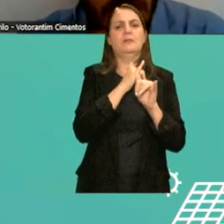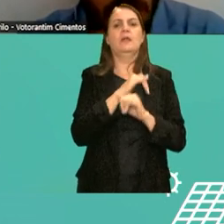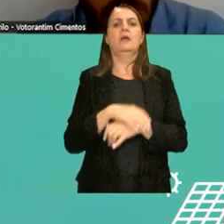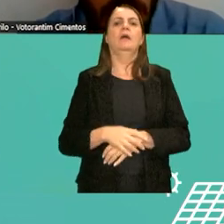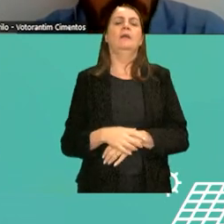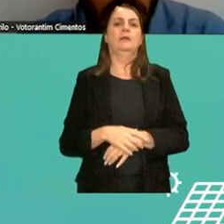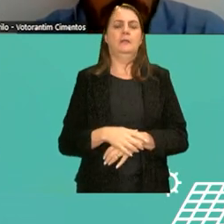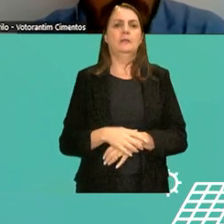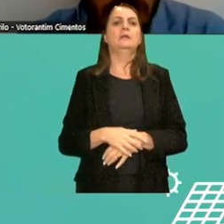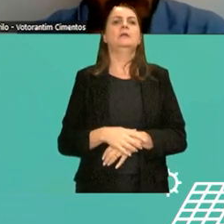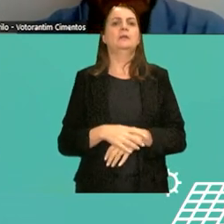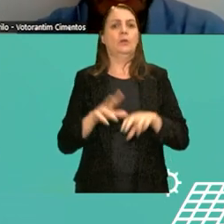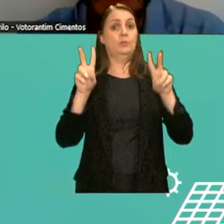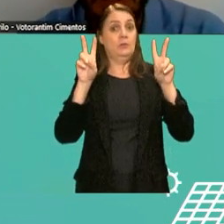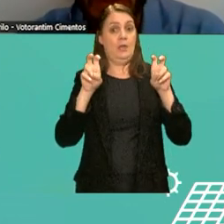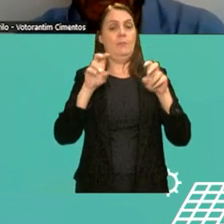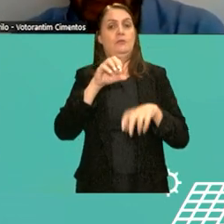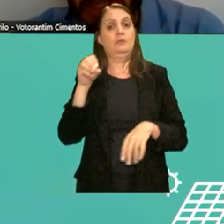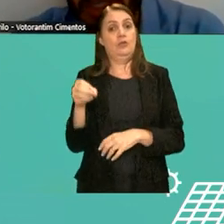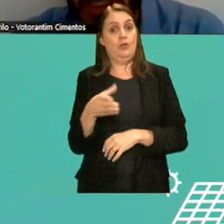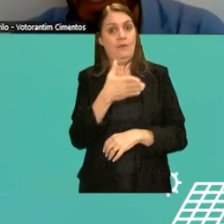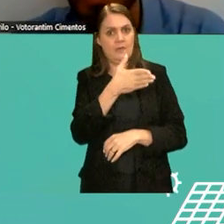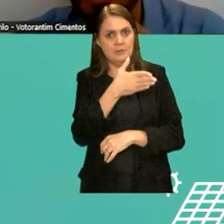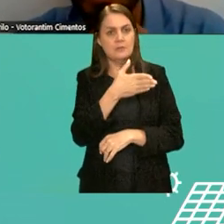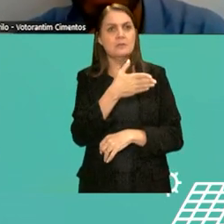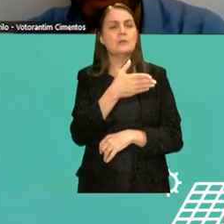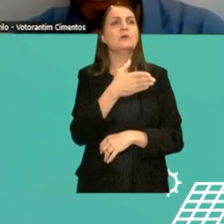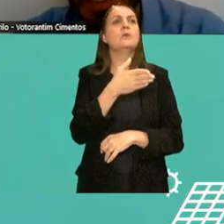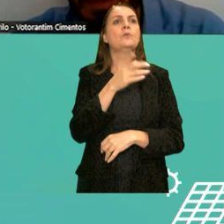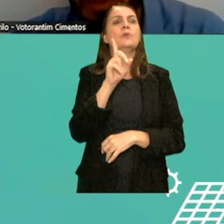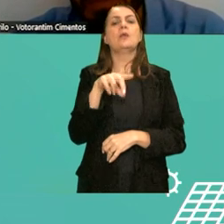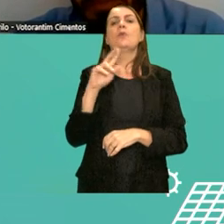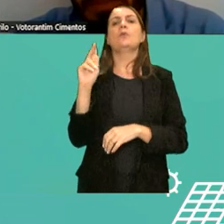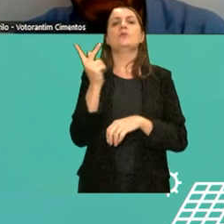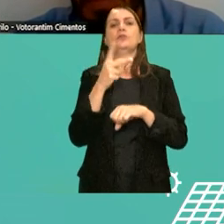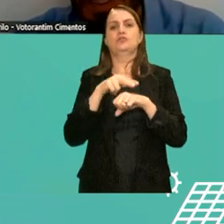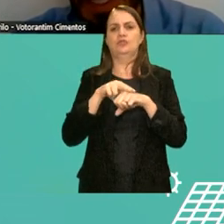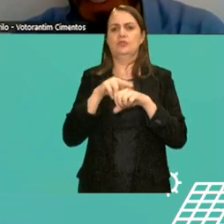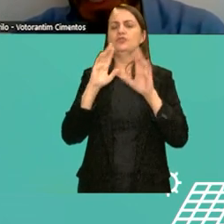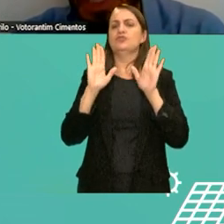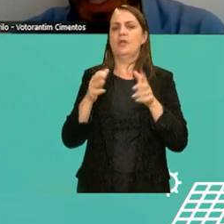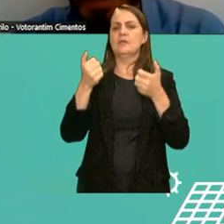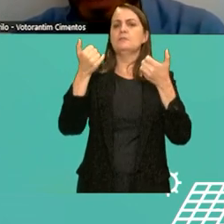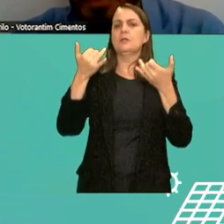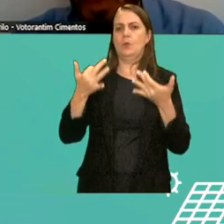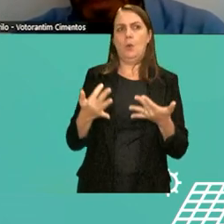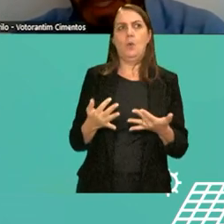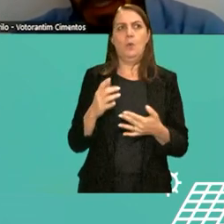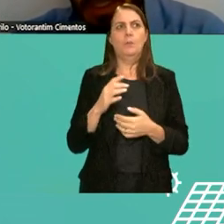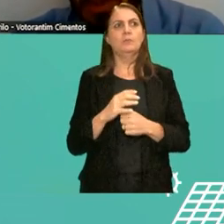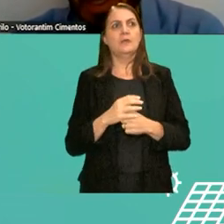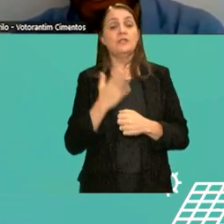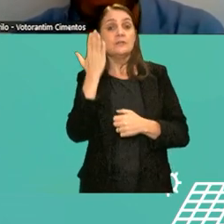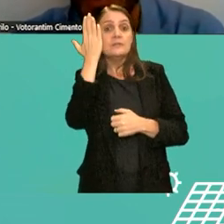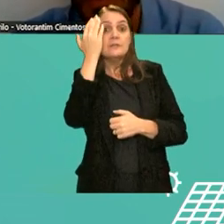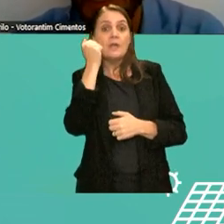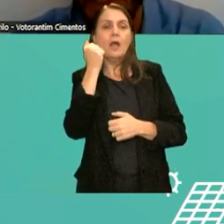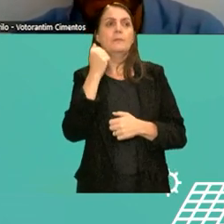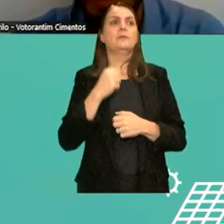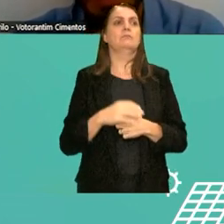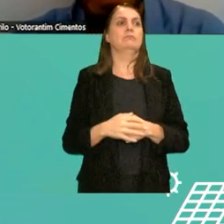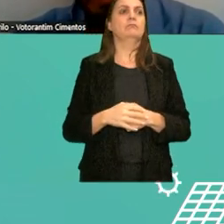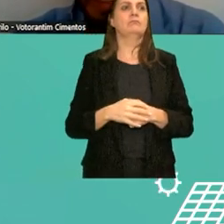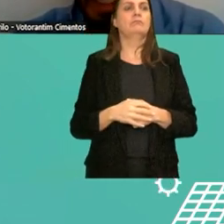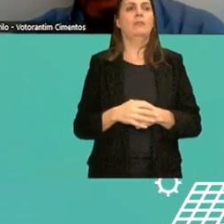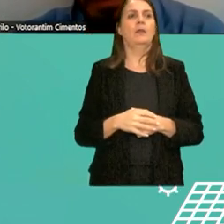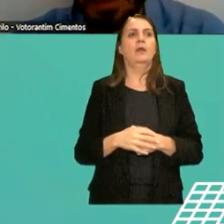efficiency, these are important drivers to us, and also commercialization. So good part of our